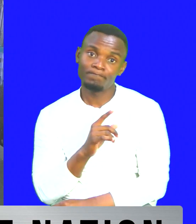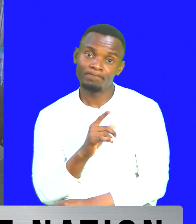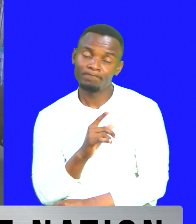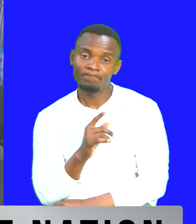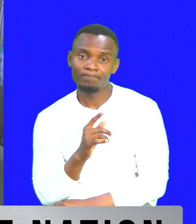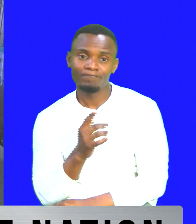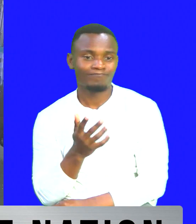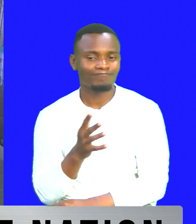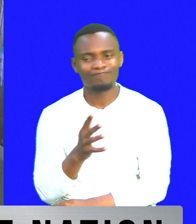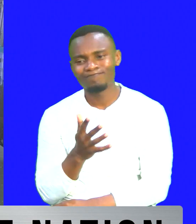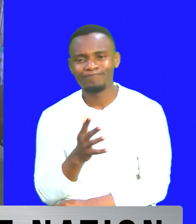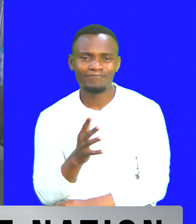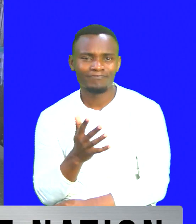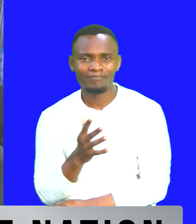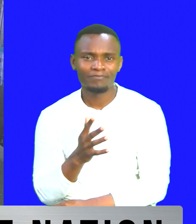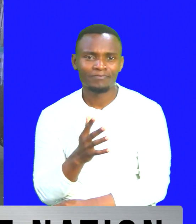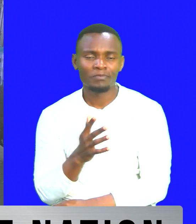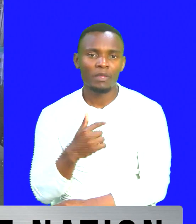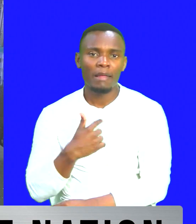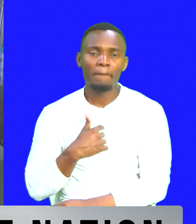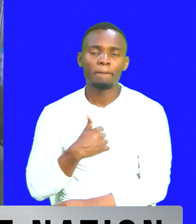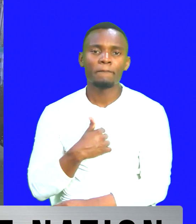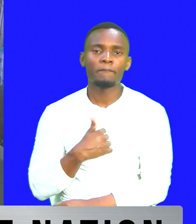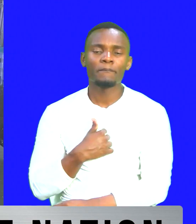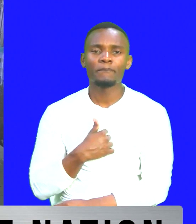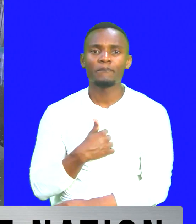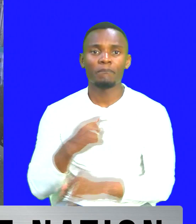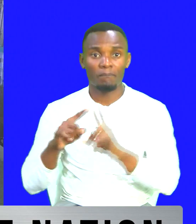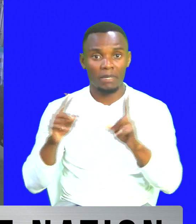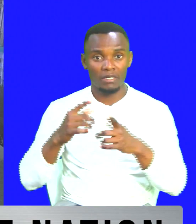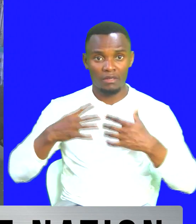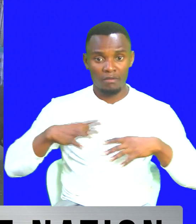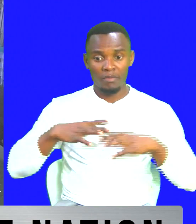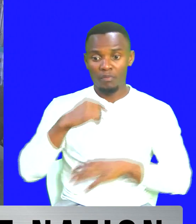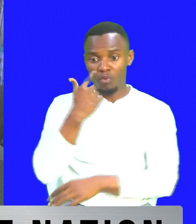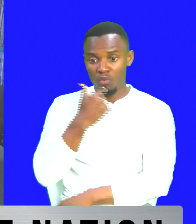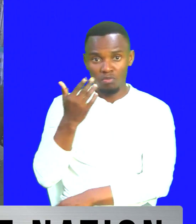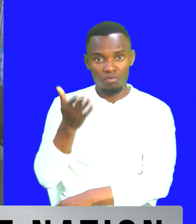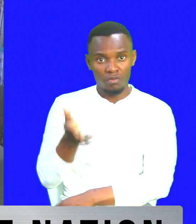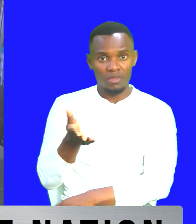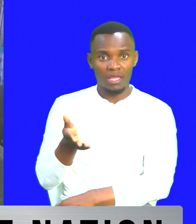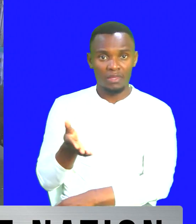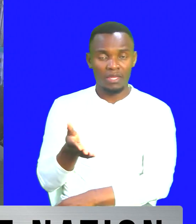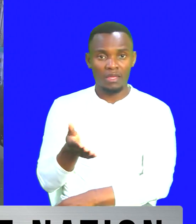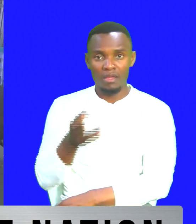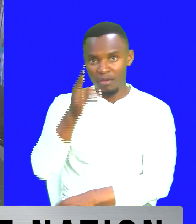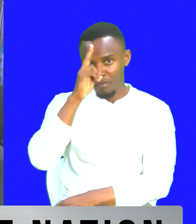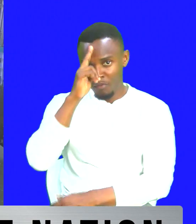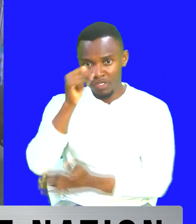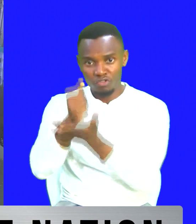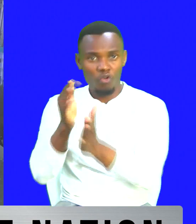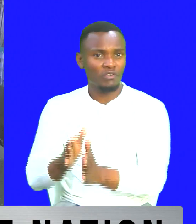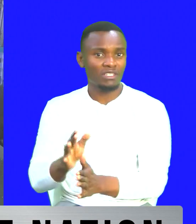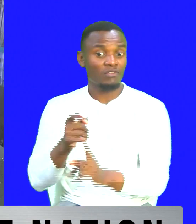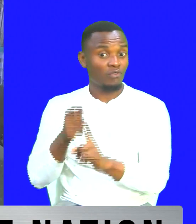what do I say about it? I don't want to put it as a fact, but the people who have gone there, seriously, police officers, Kenya police